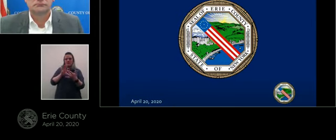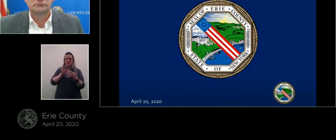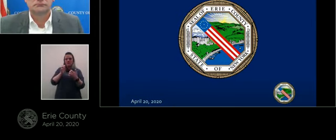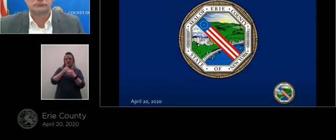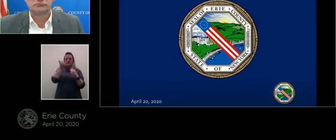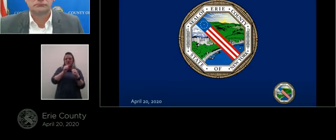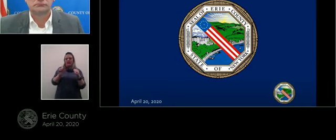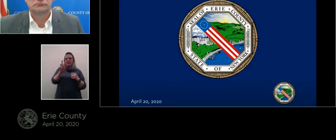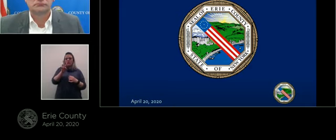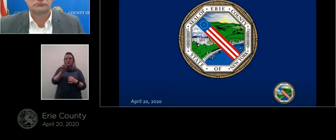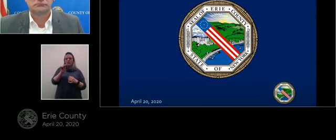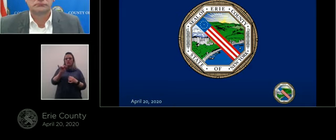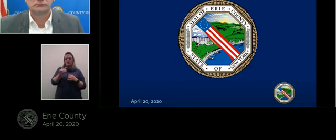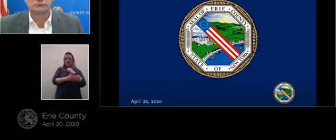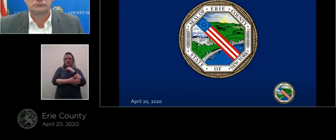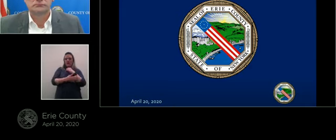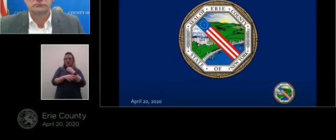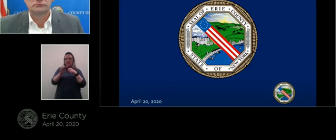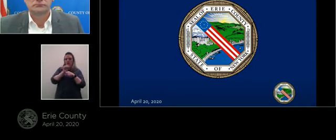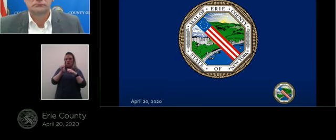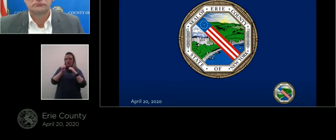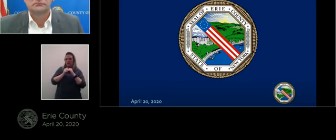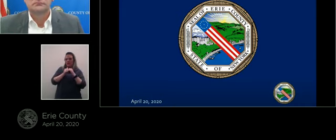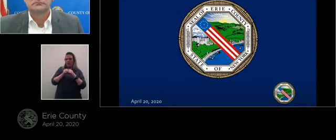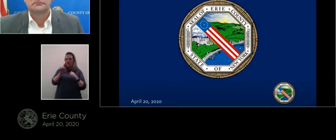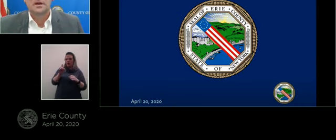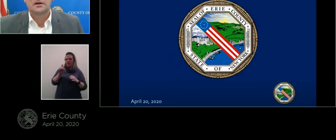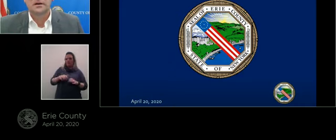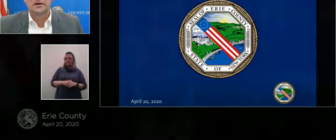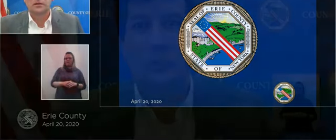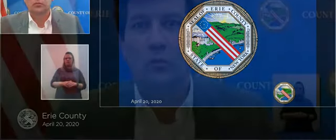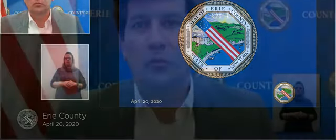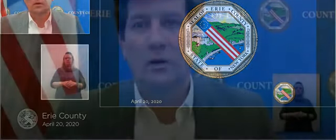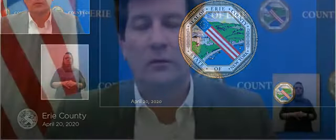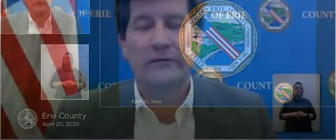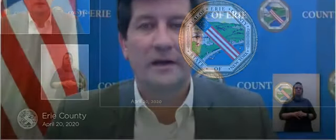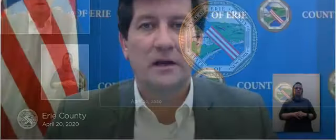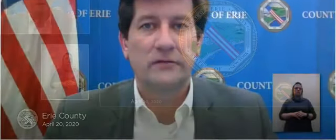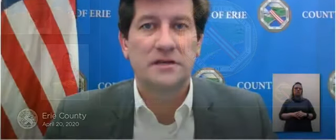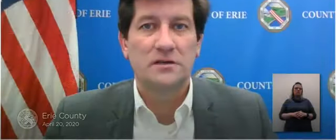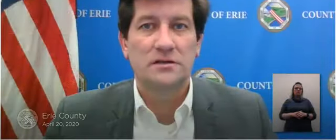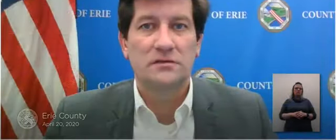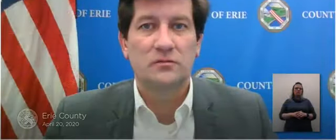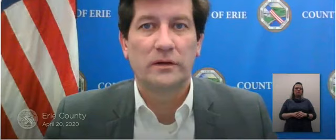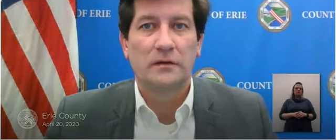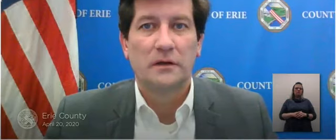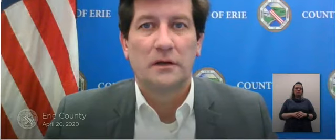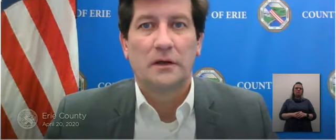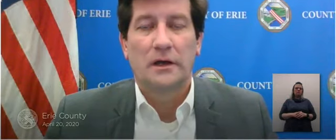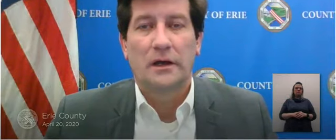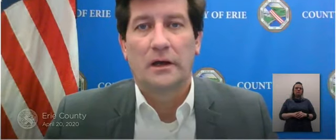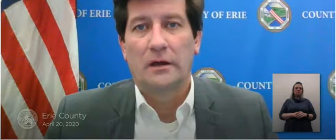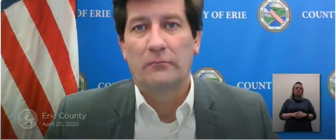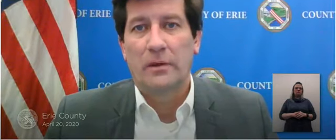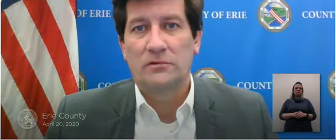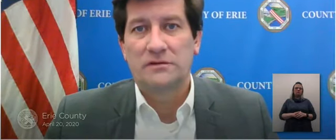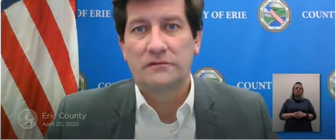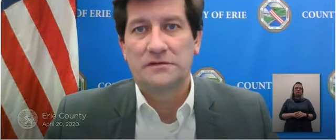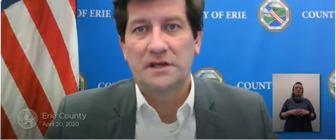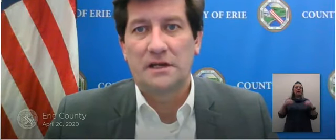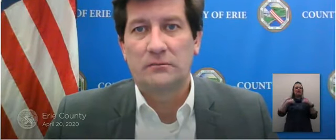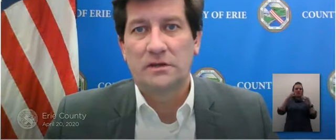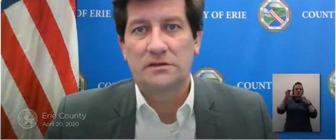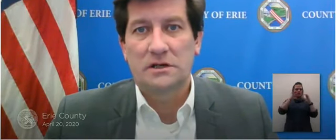of the Western New York counties about working together on that? Well, I've had conversations with members